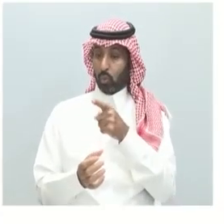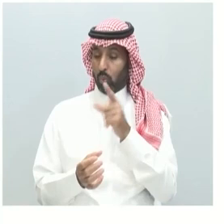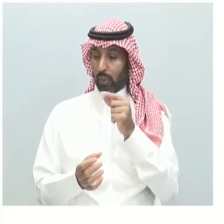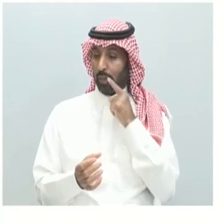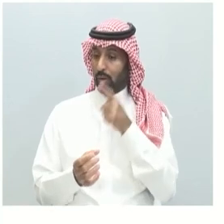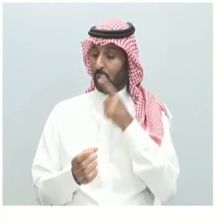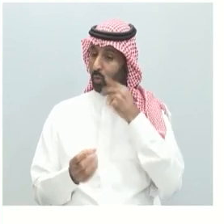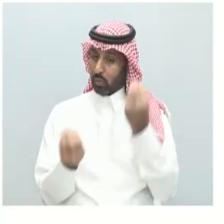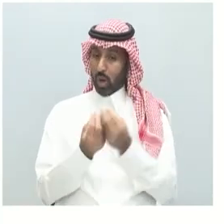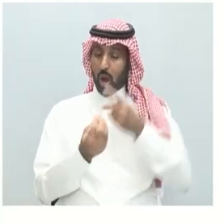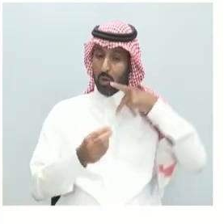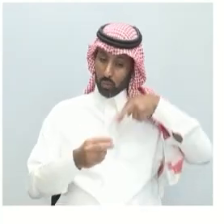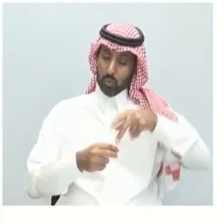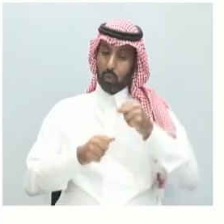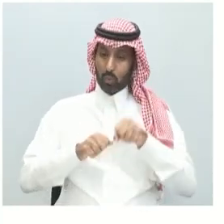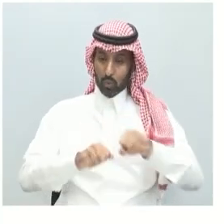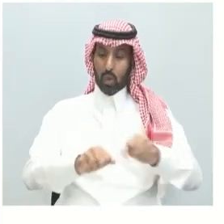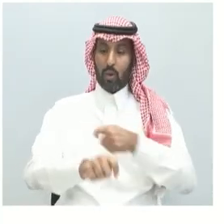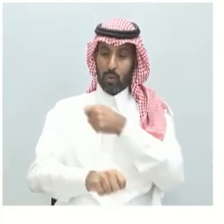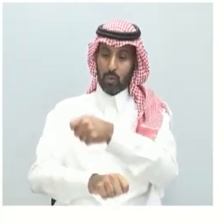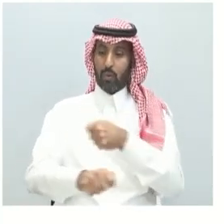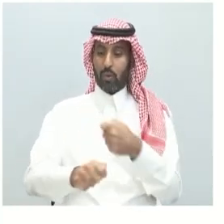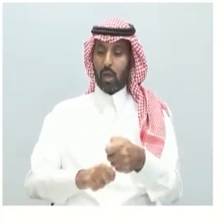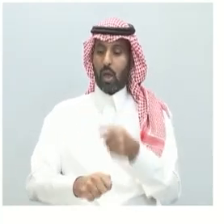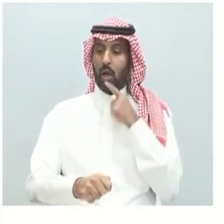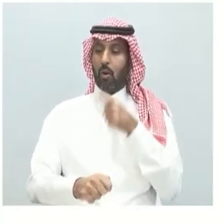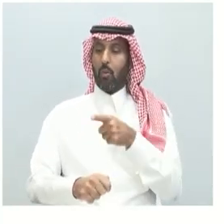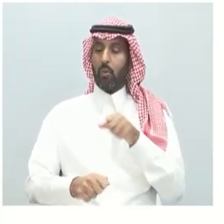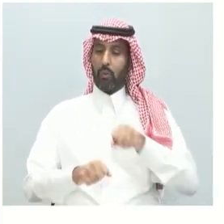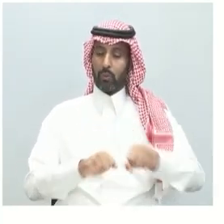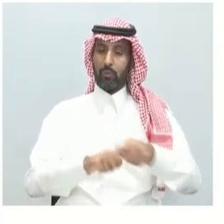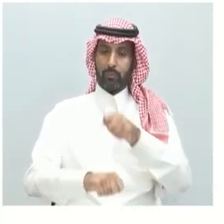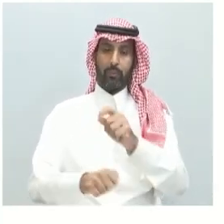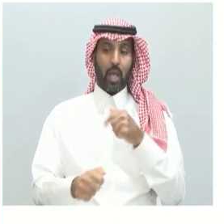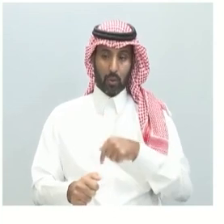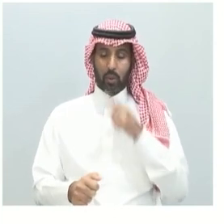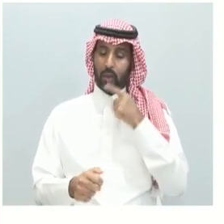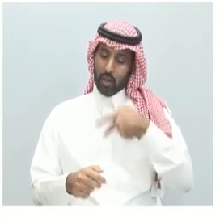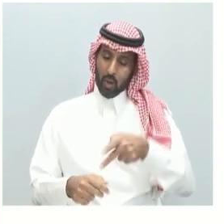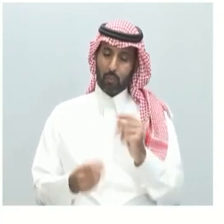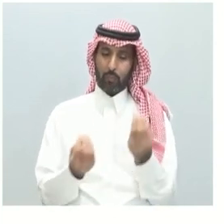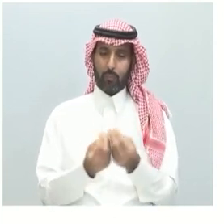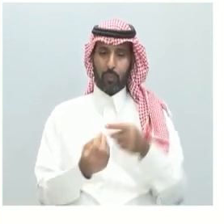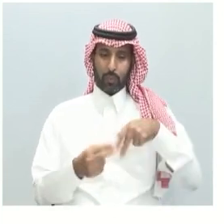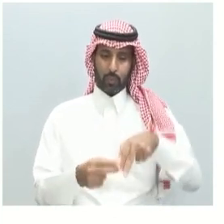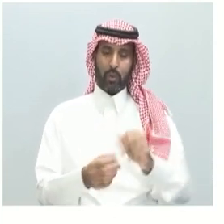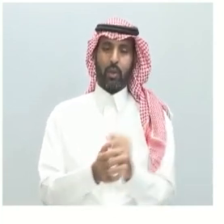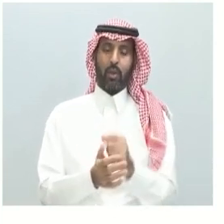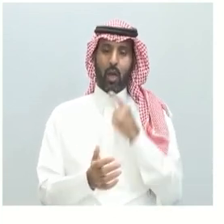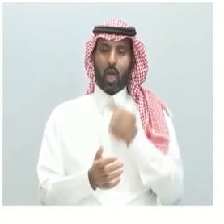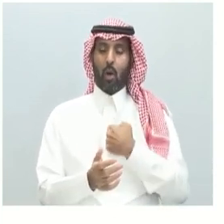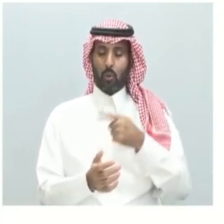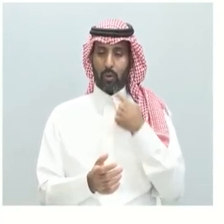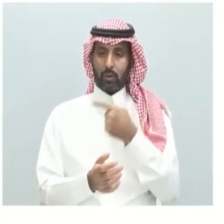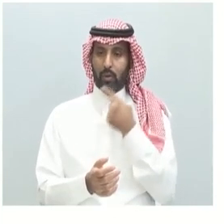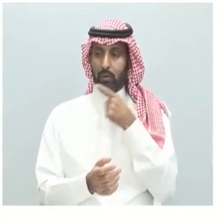go to the mall right now or later? You say I'd rather go now. So I'd rather, I would rather to